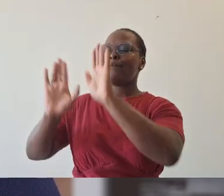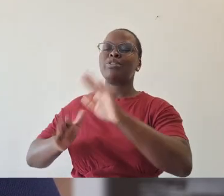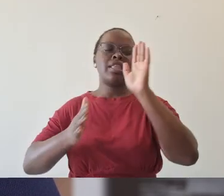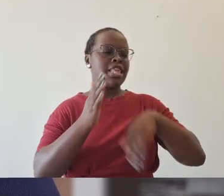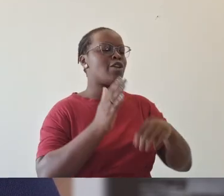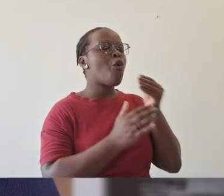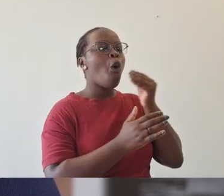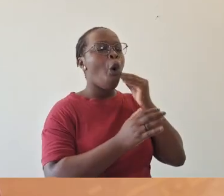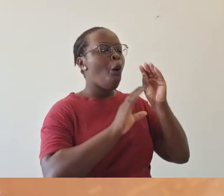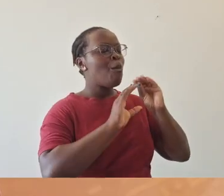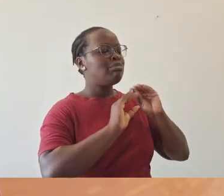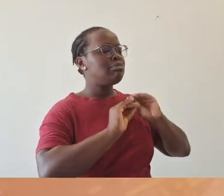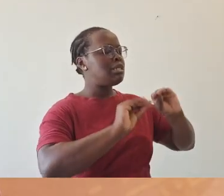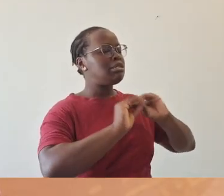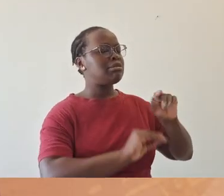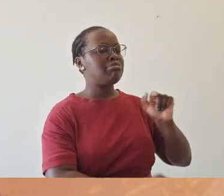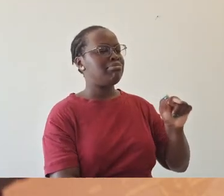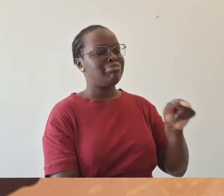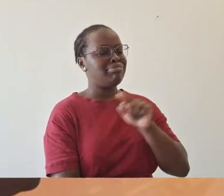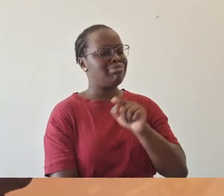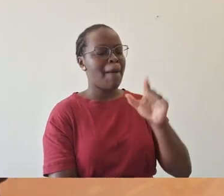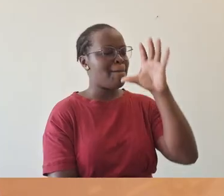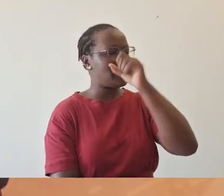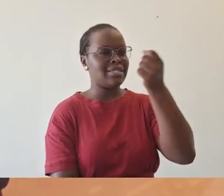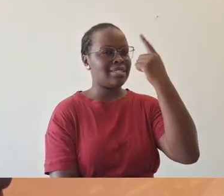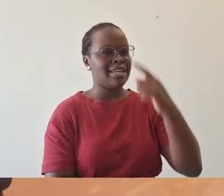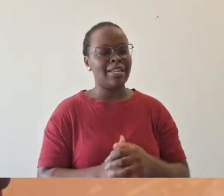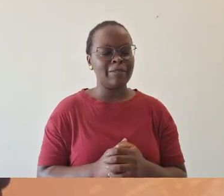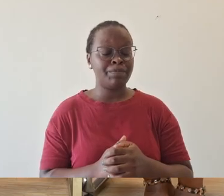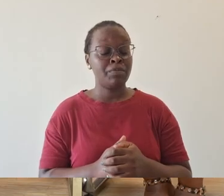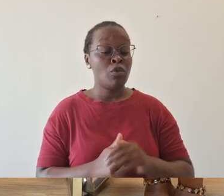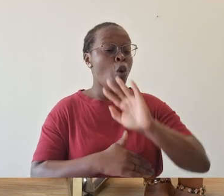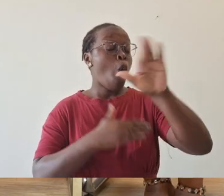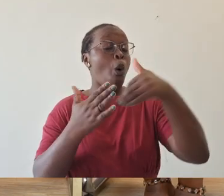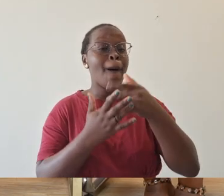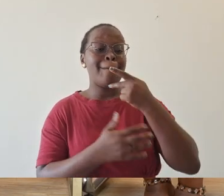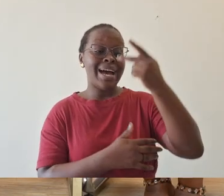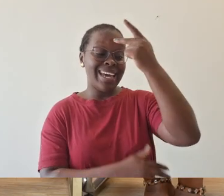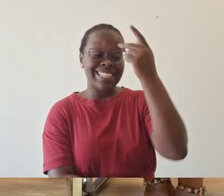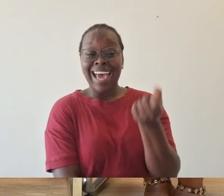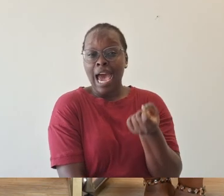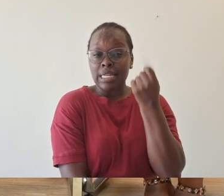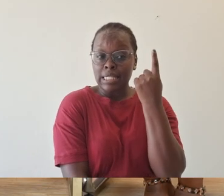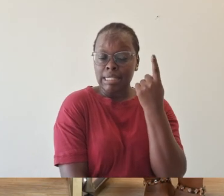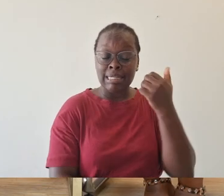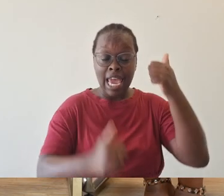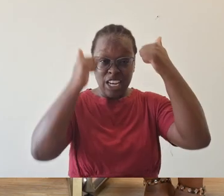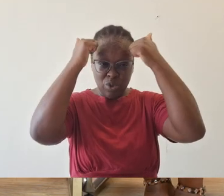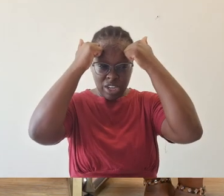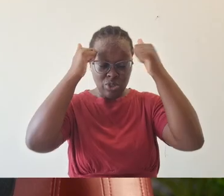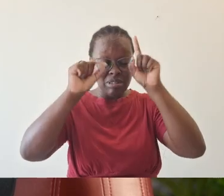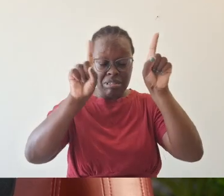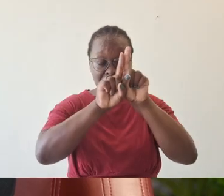most misunderstood. Okay, straight and precise. What about you, Nancy? That all the parents understand education